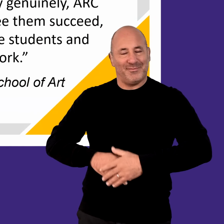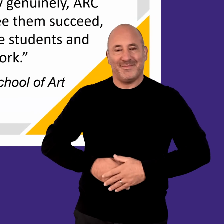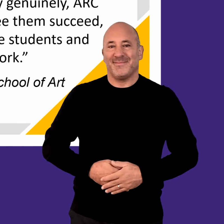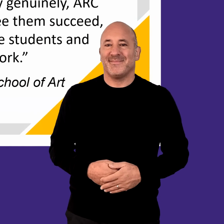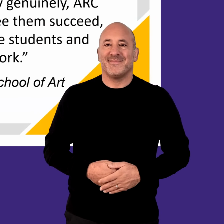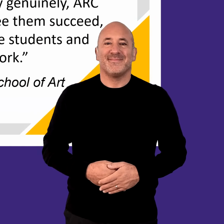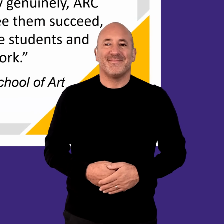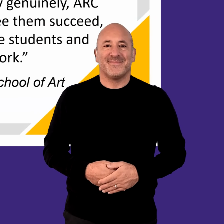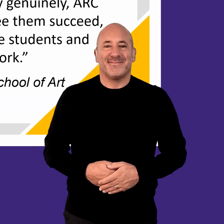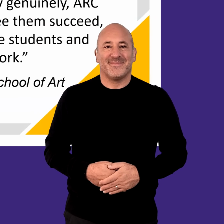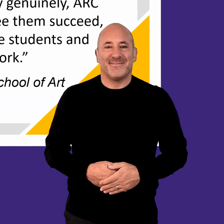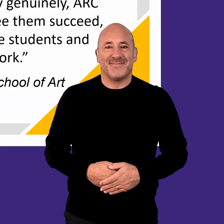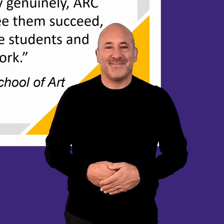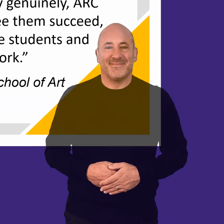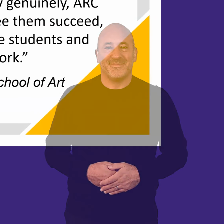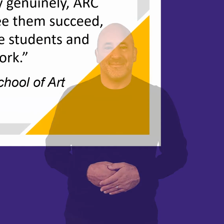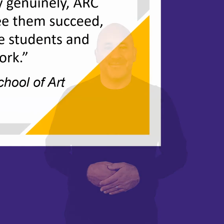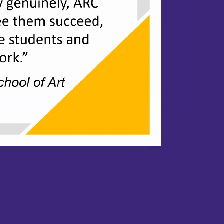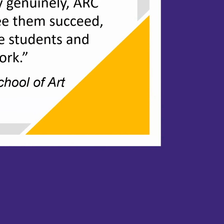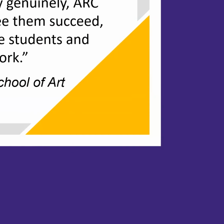Give me a second to read that.